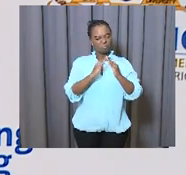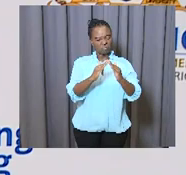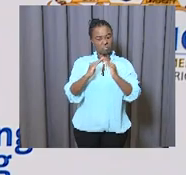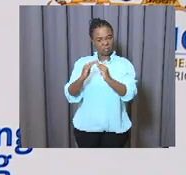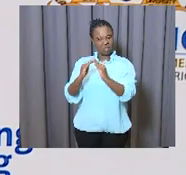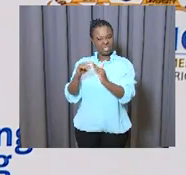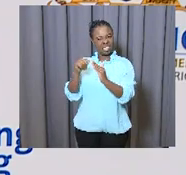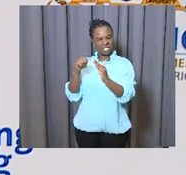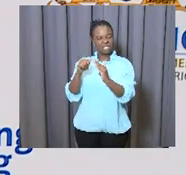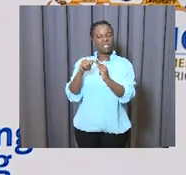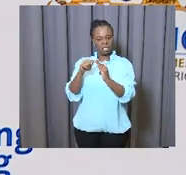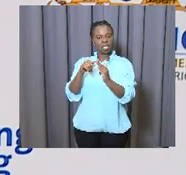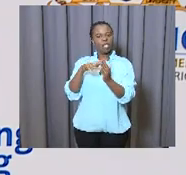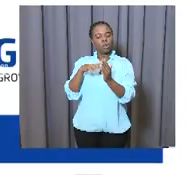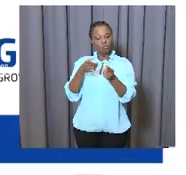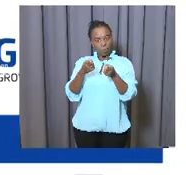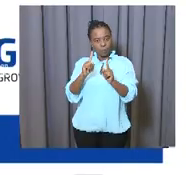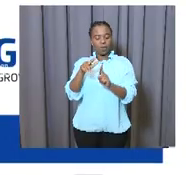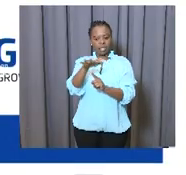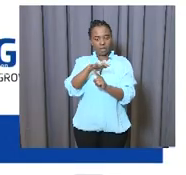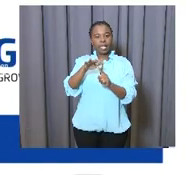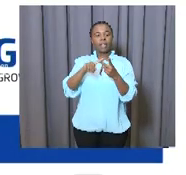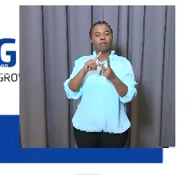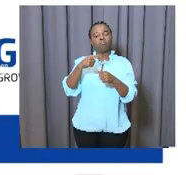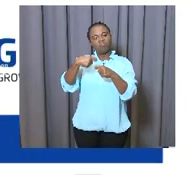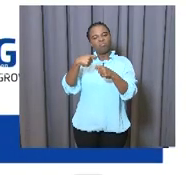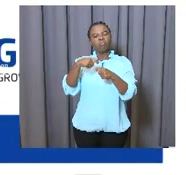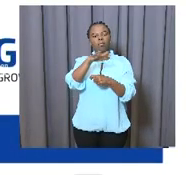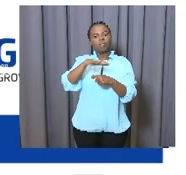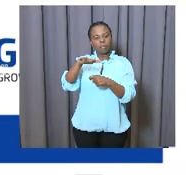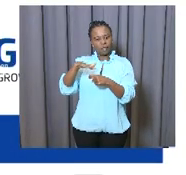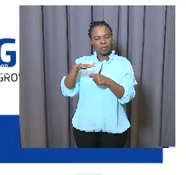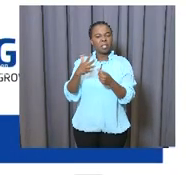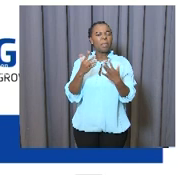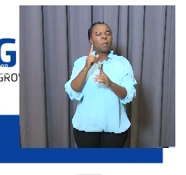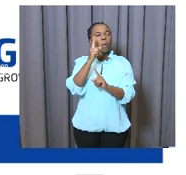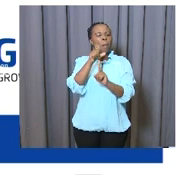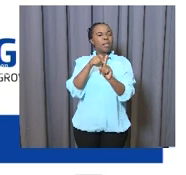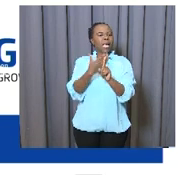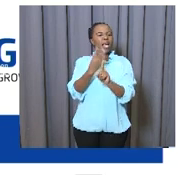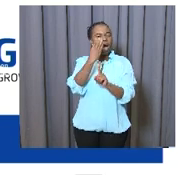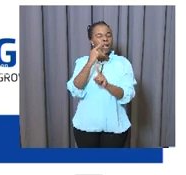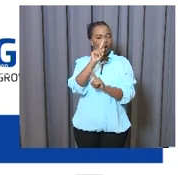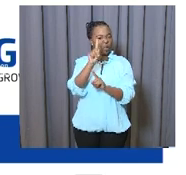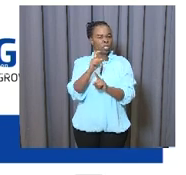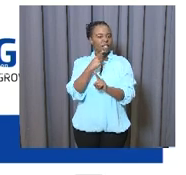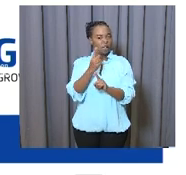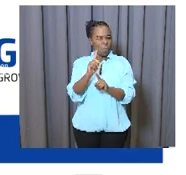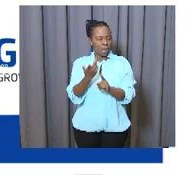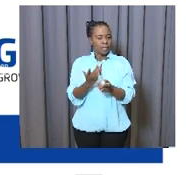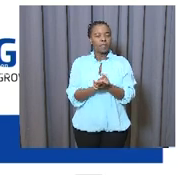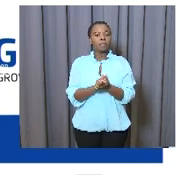vulnerable areas and the informal settlements. So someone may ask a question, You are saying